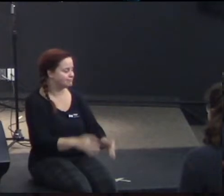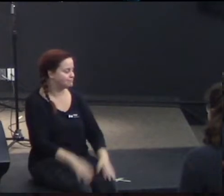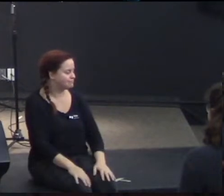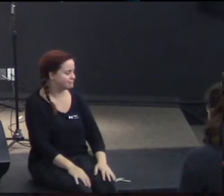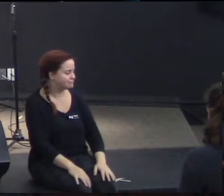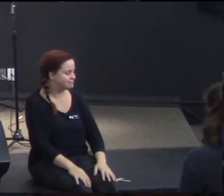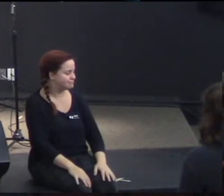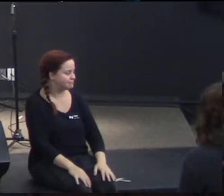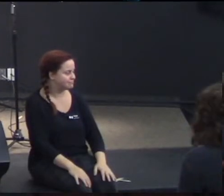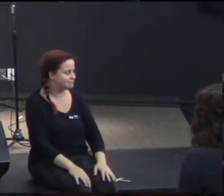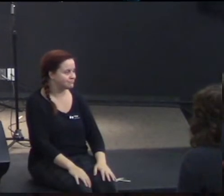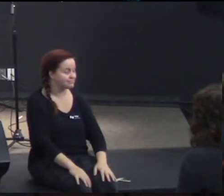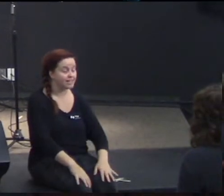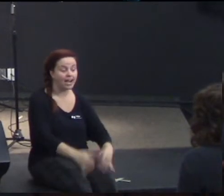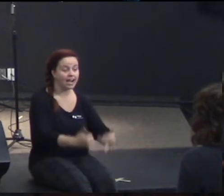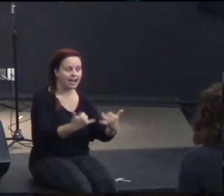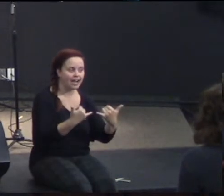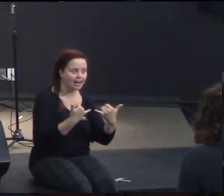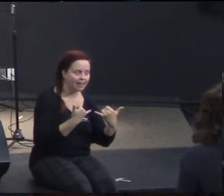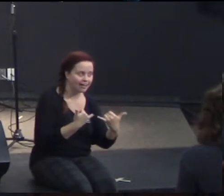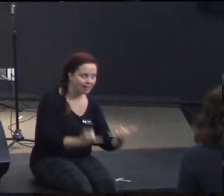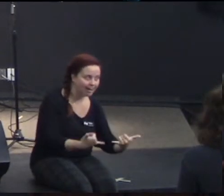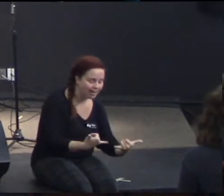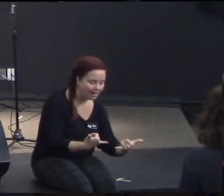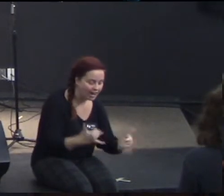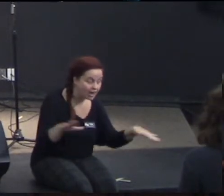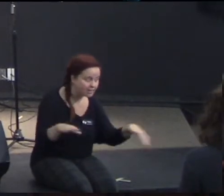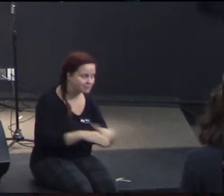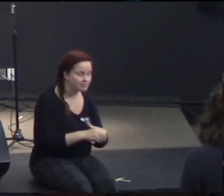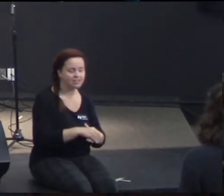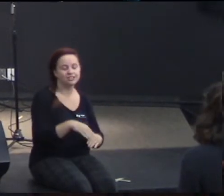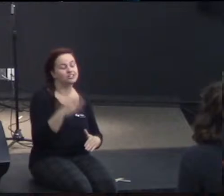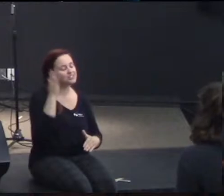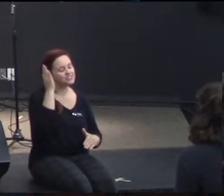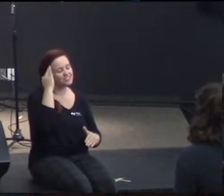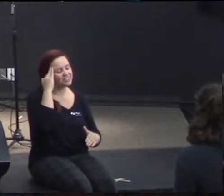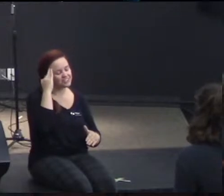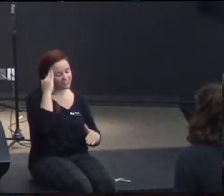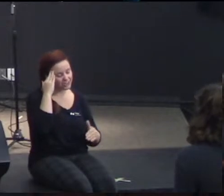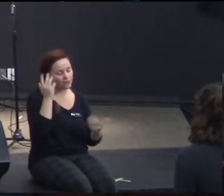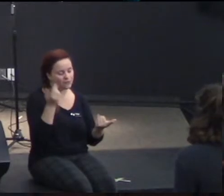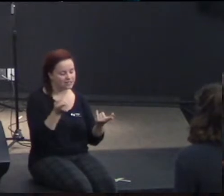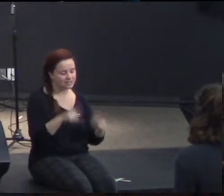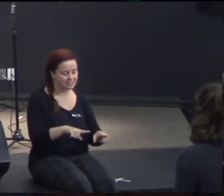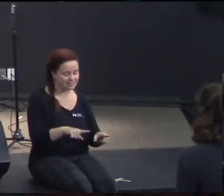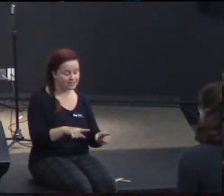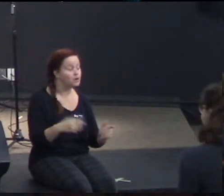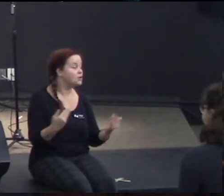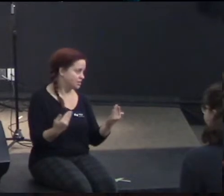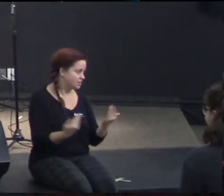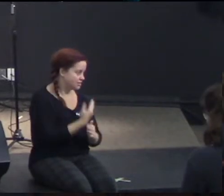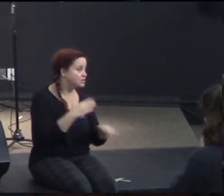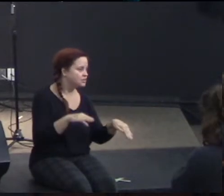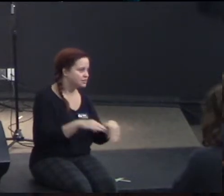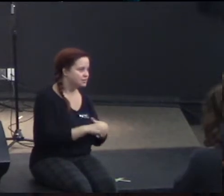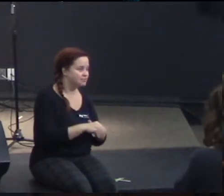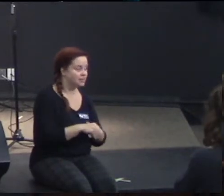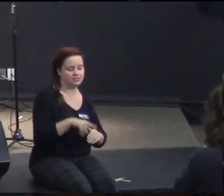Now, in marriage, you know how this plays out. When we were newlyweds, she's just going to let that